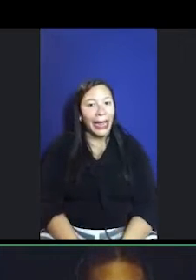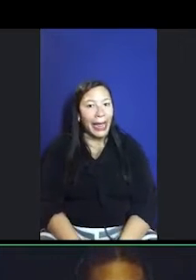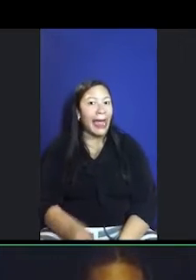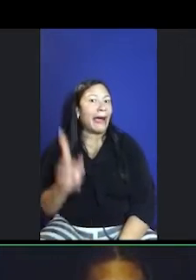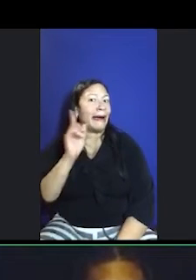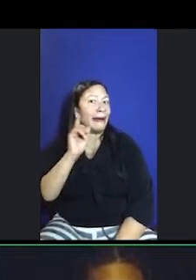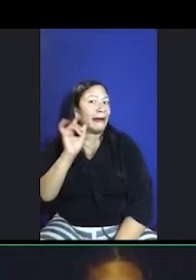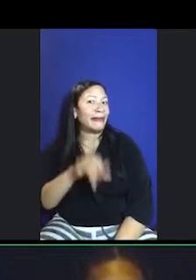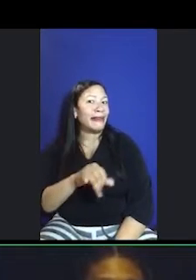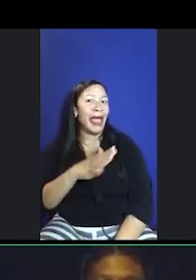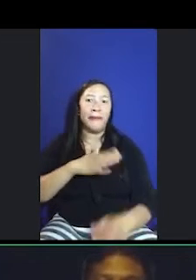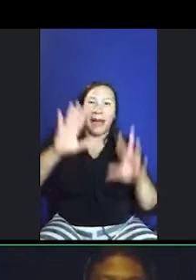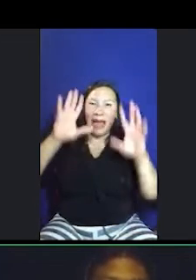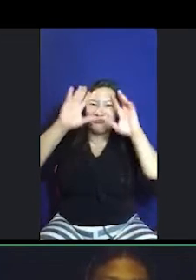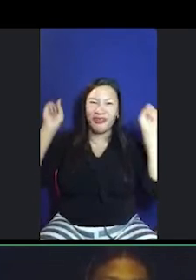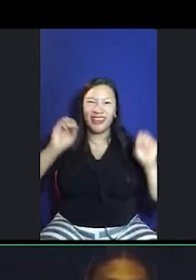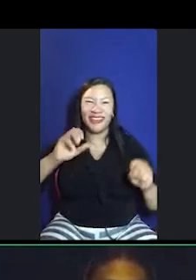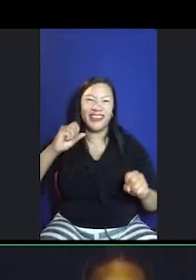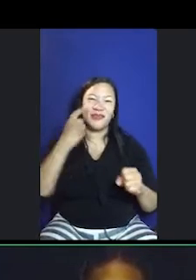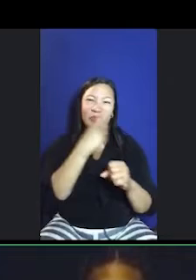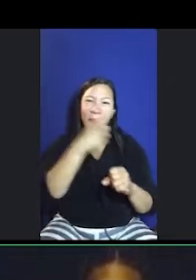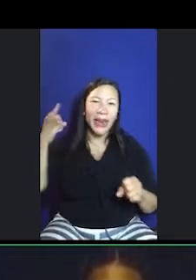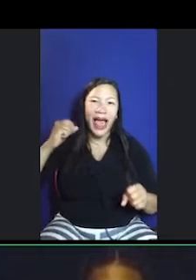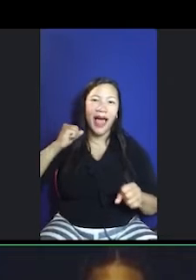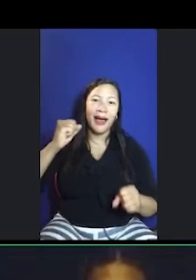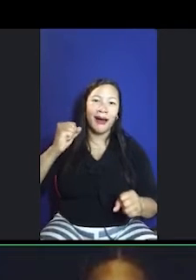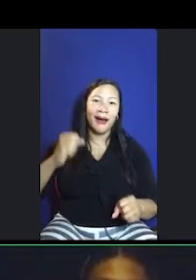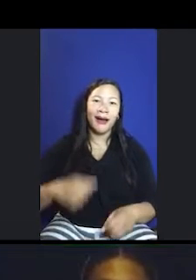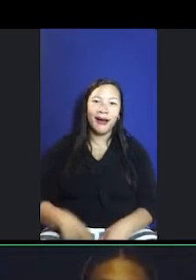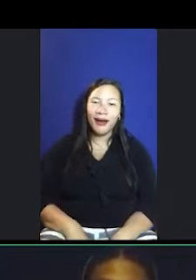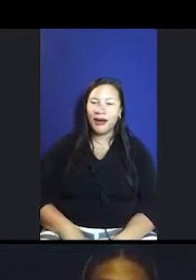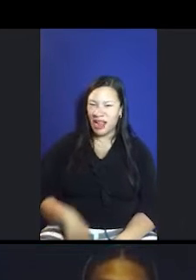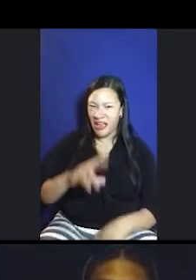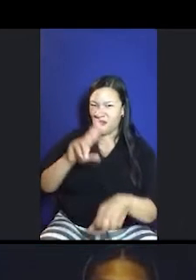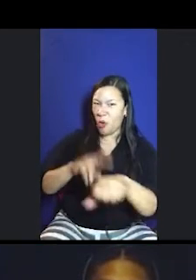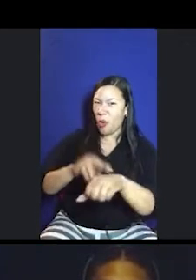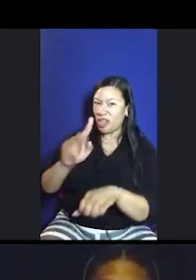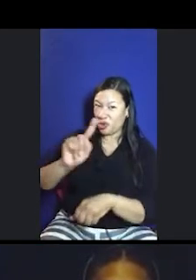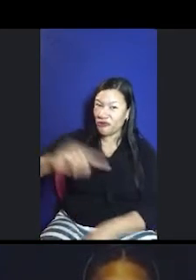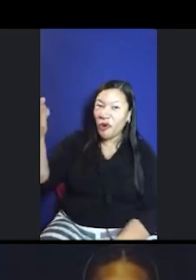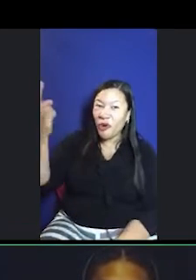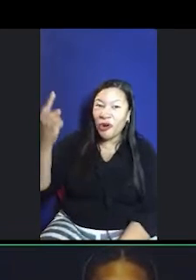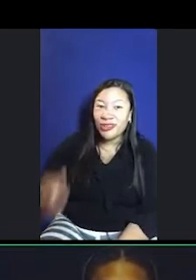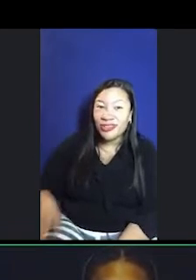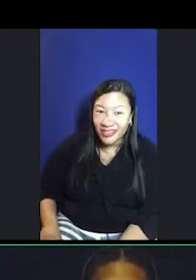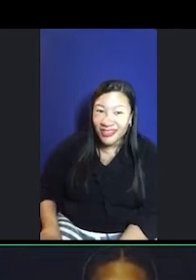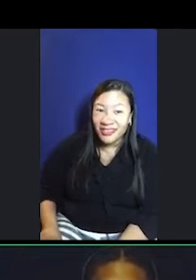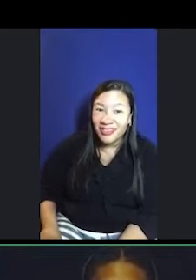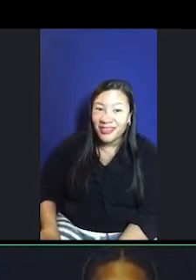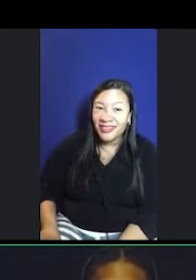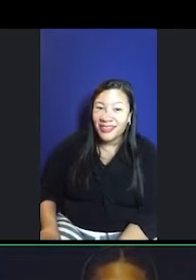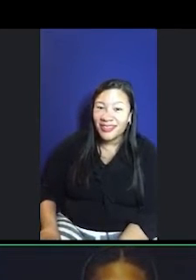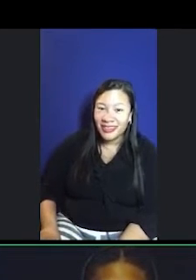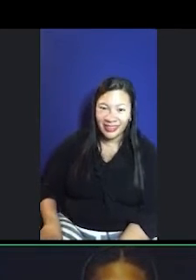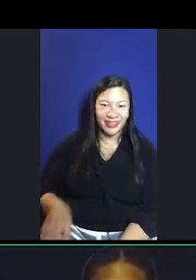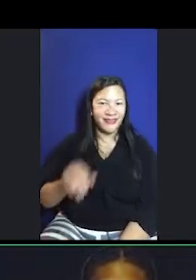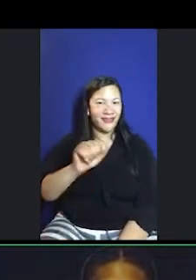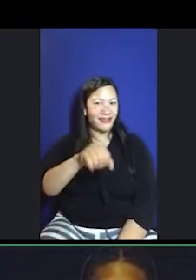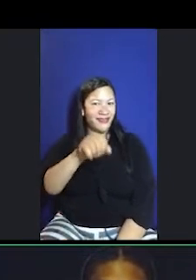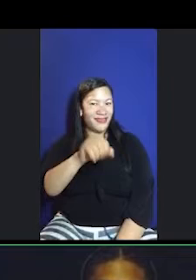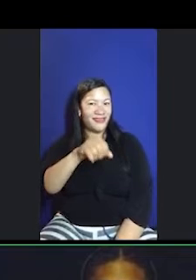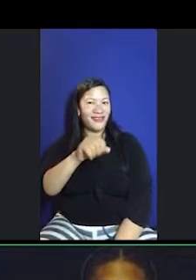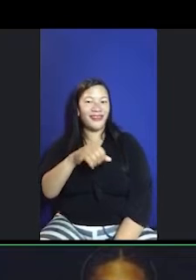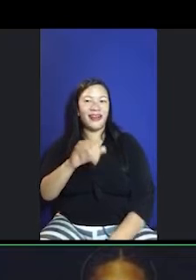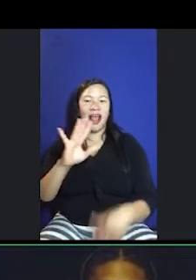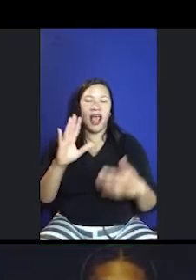My president is black. Of course, you the first one, you know. Yeah, it was a